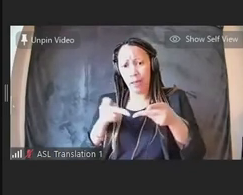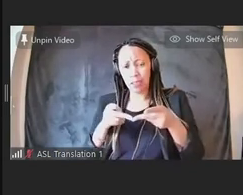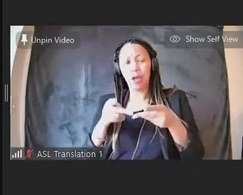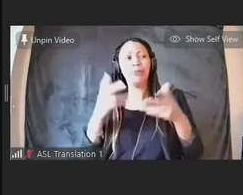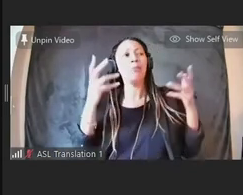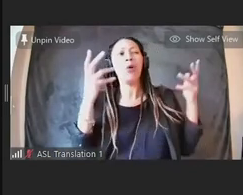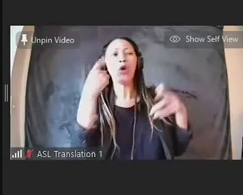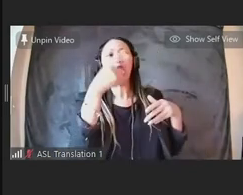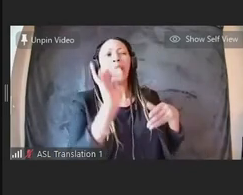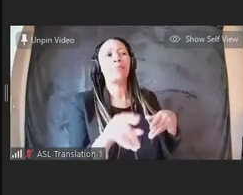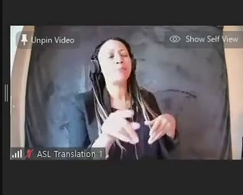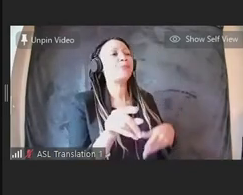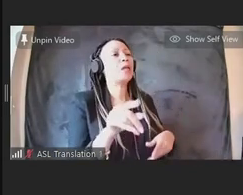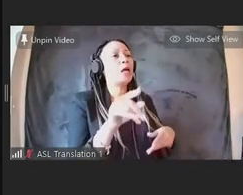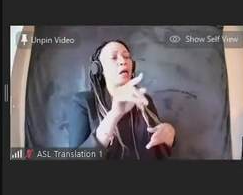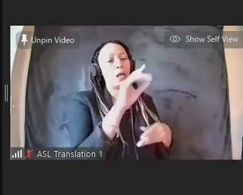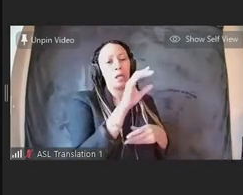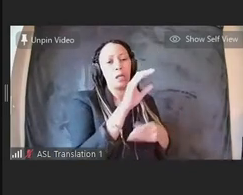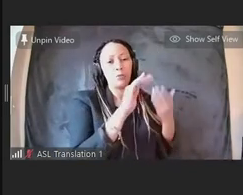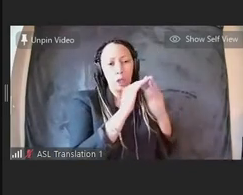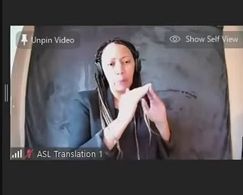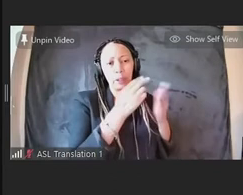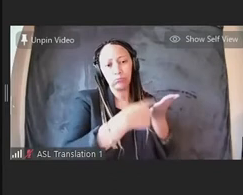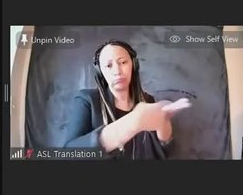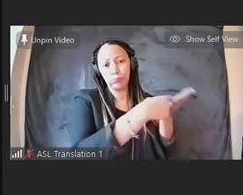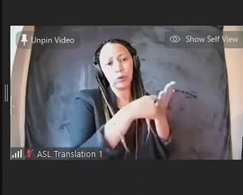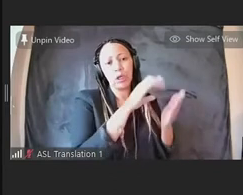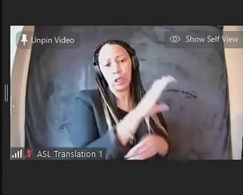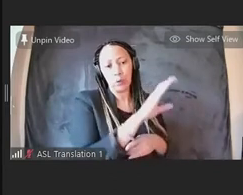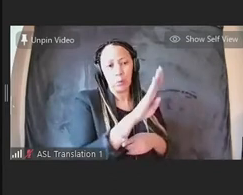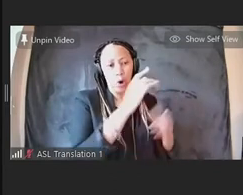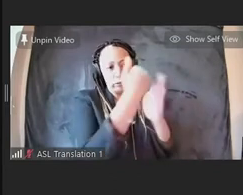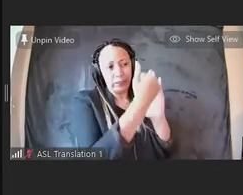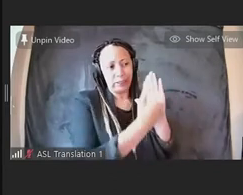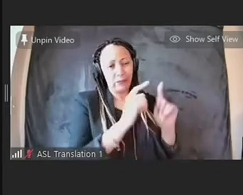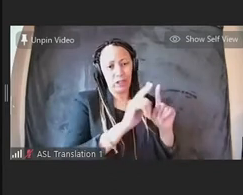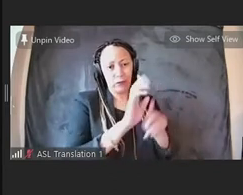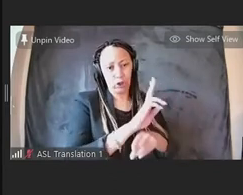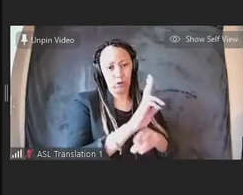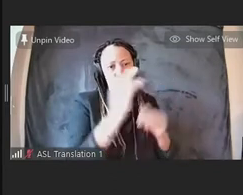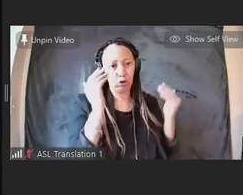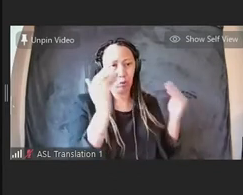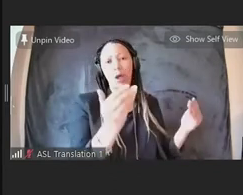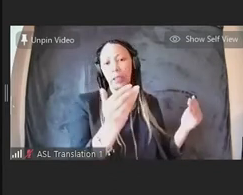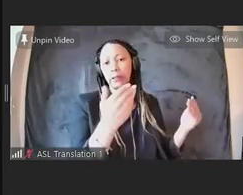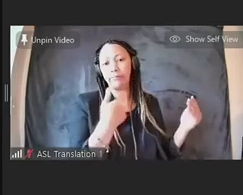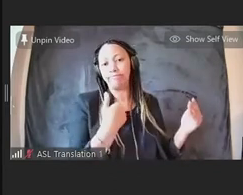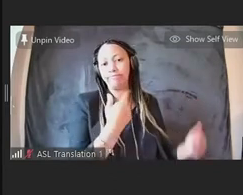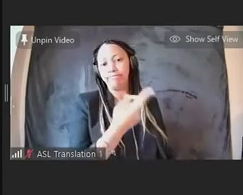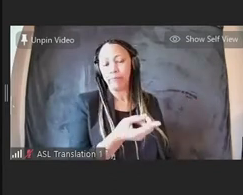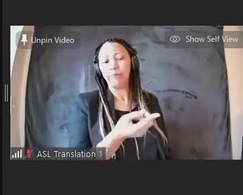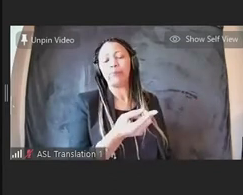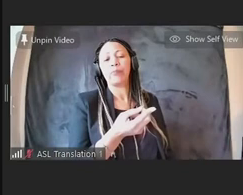here is, this was accompanied by, in our discussions with the community board, a list of uses that we were willing to restrict the uses to. So